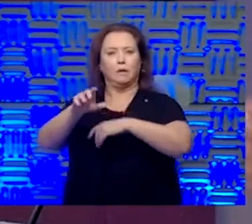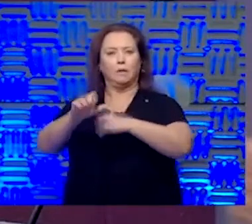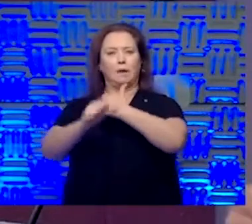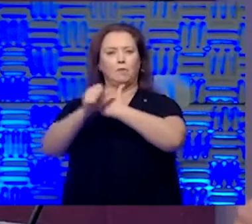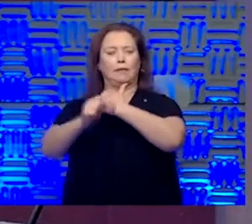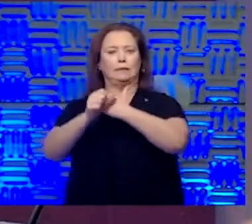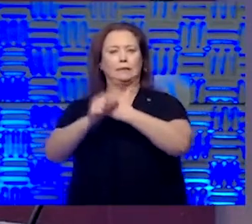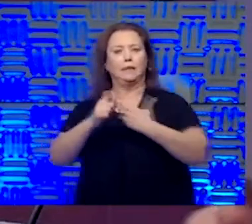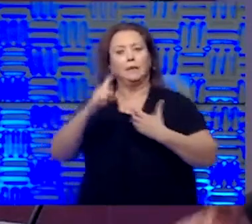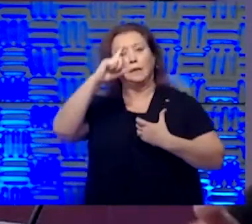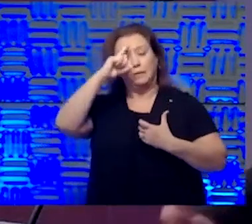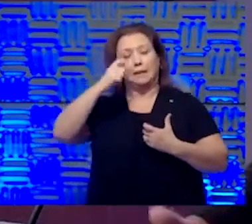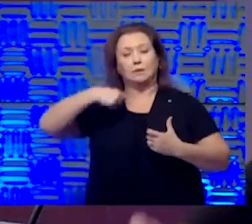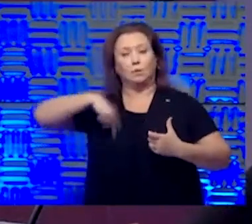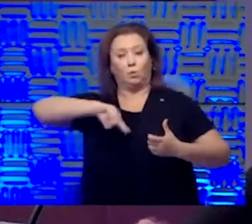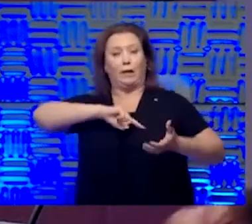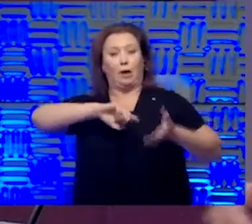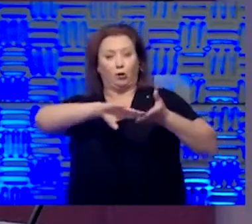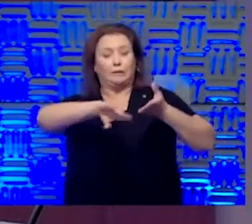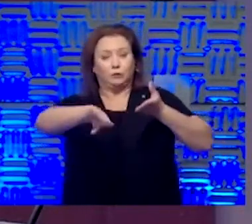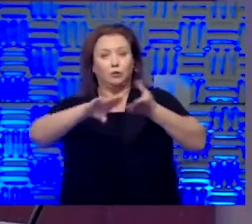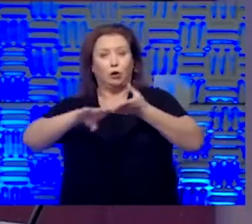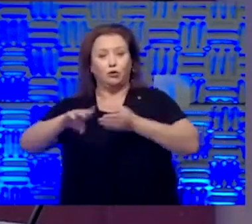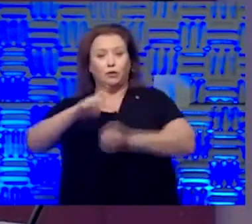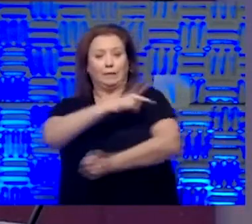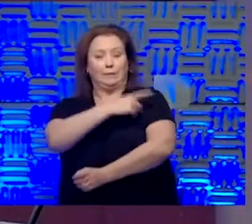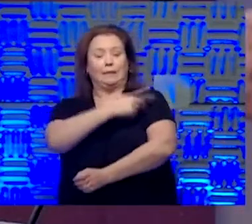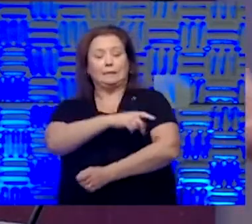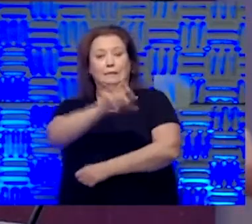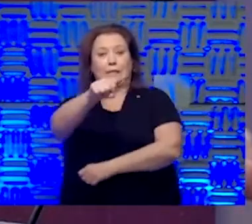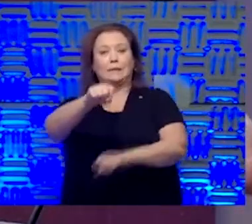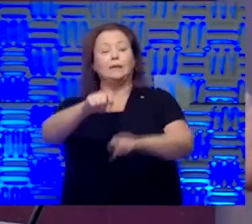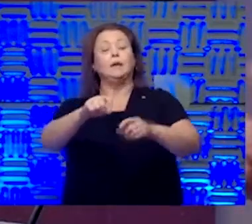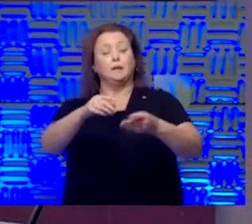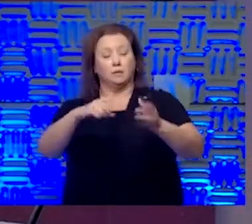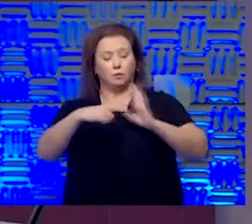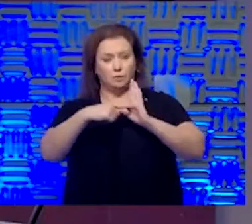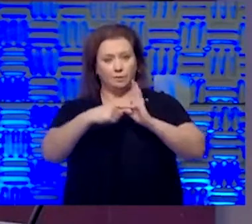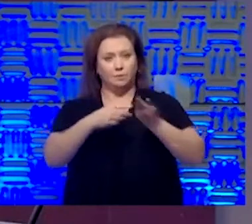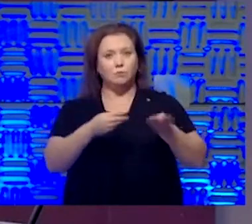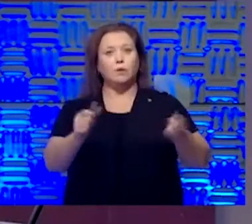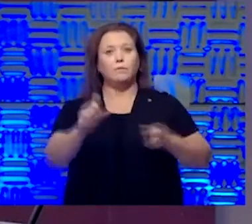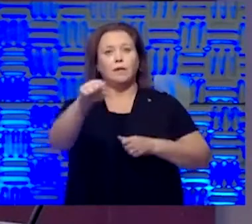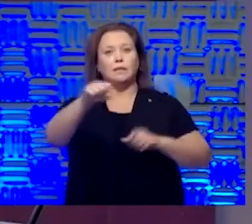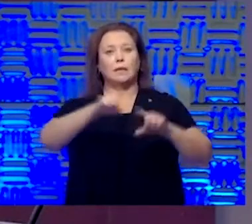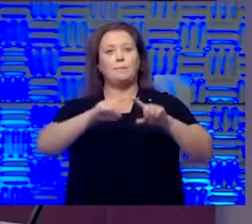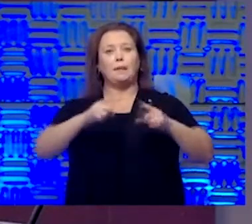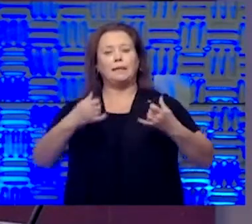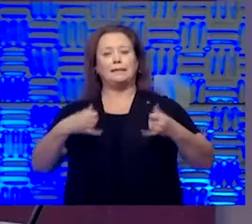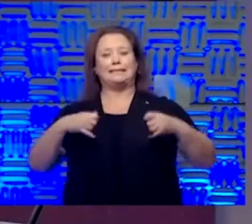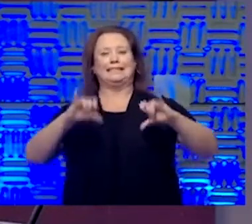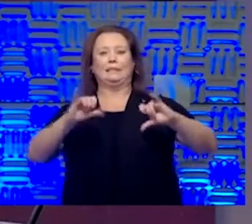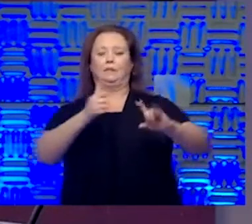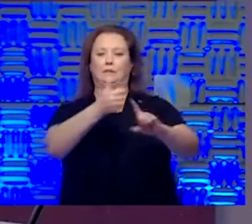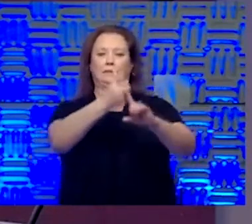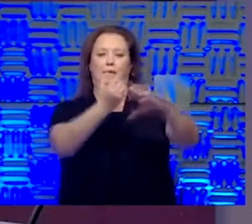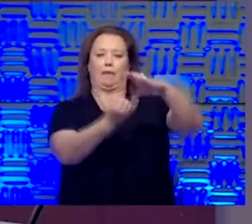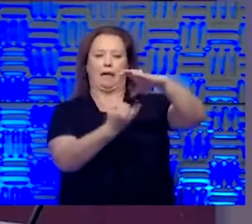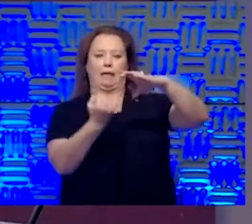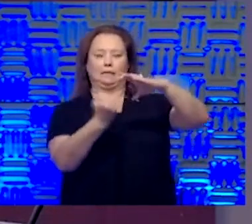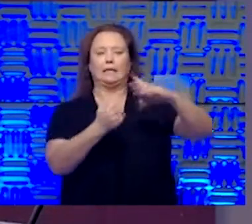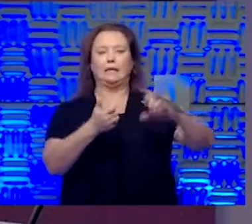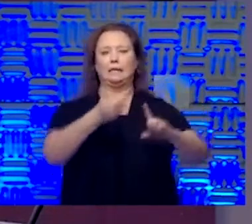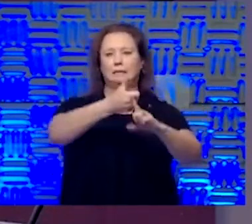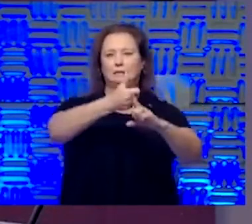risk, because we are discharging them. Although their symptoms have resolved, we know they still need to be self-isolated,